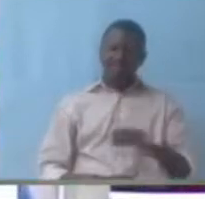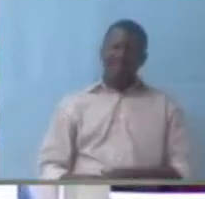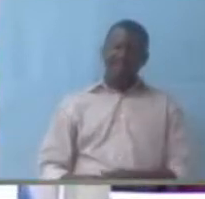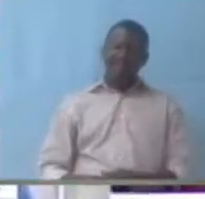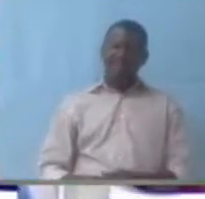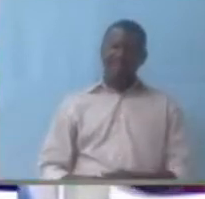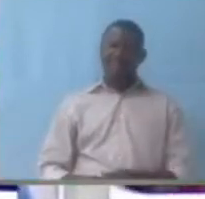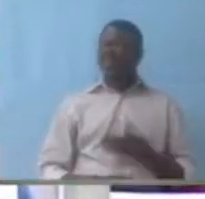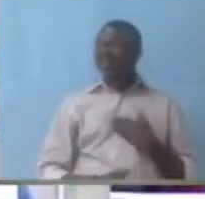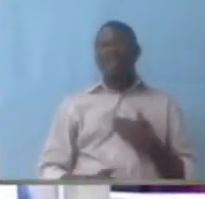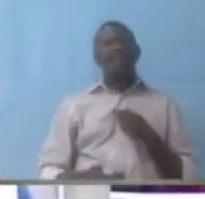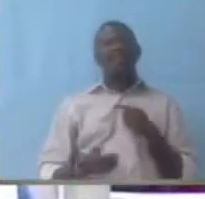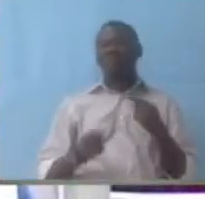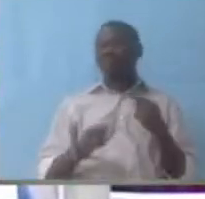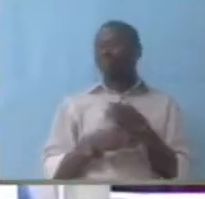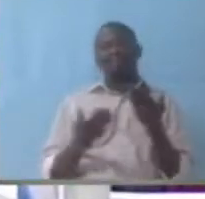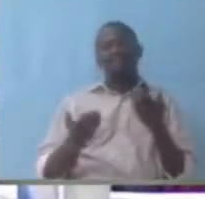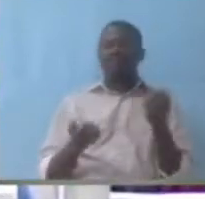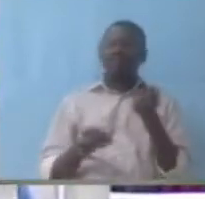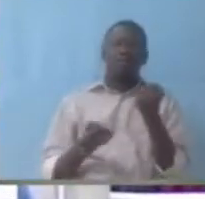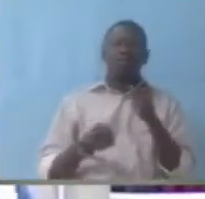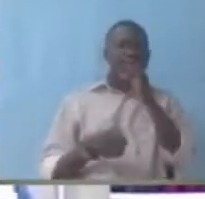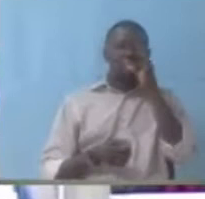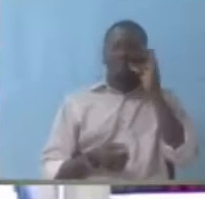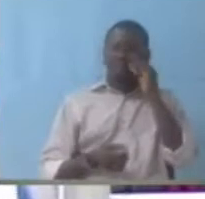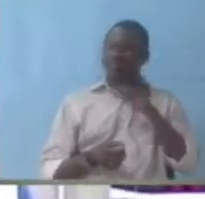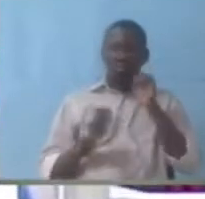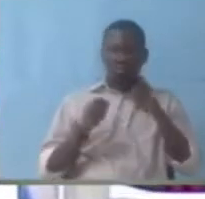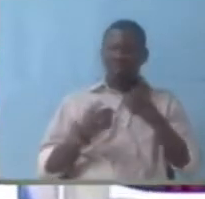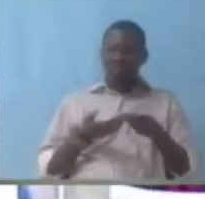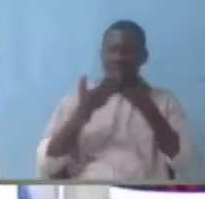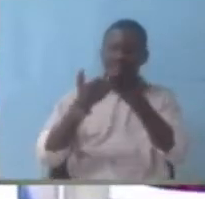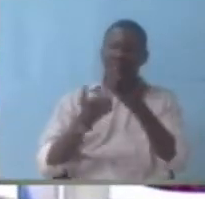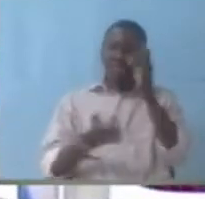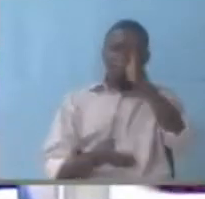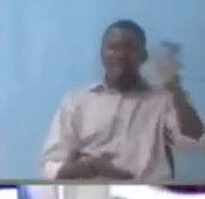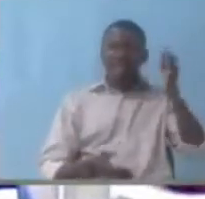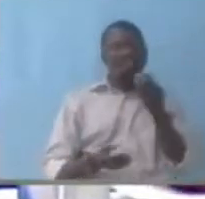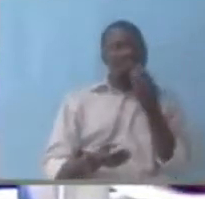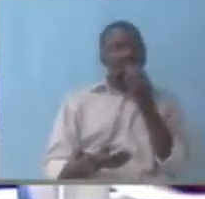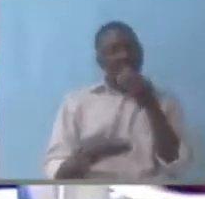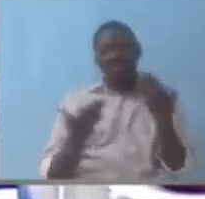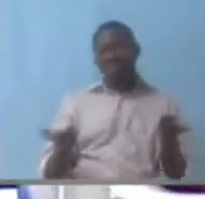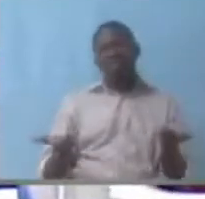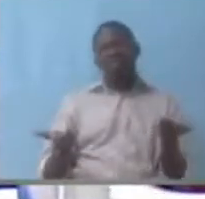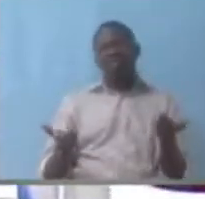Unfortunately, because of the Ramadan, we are not able to offer you TRRC hospitality.